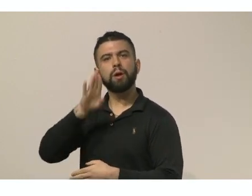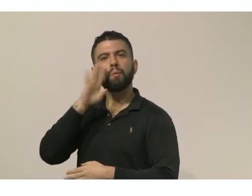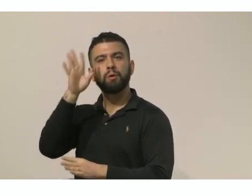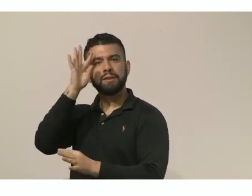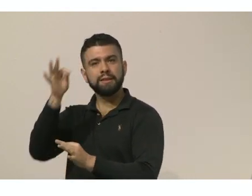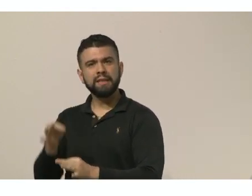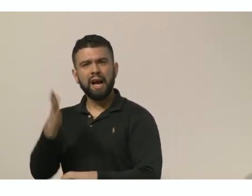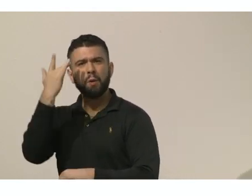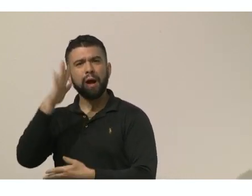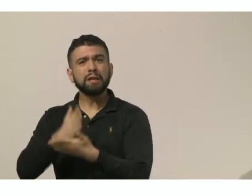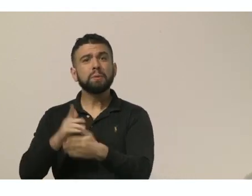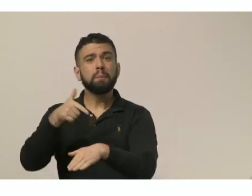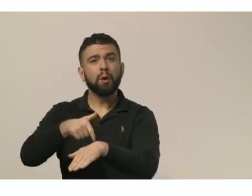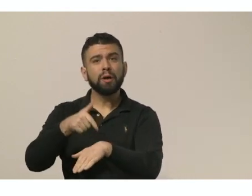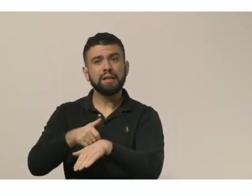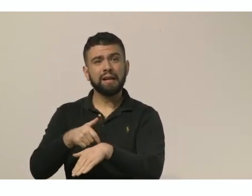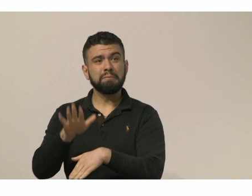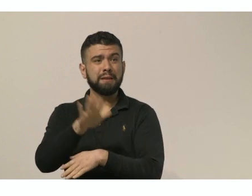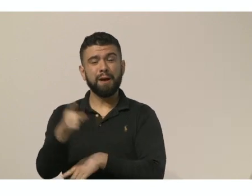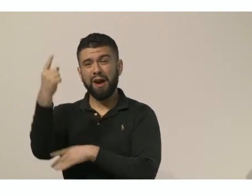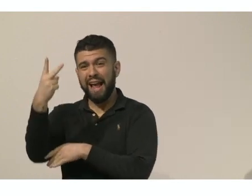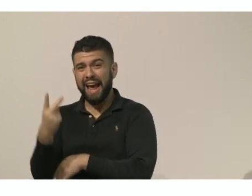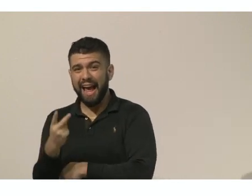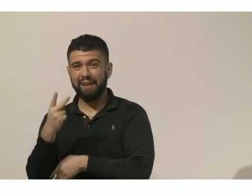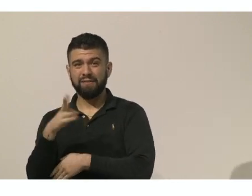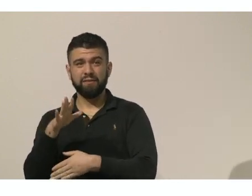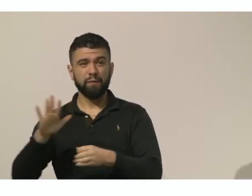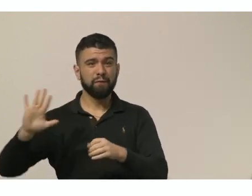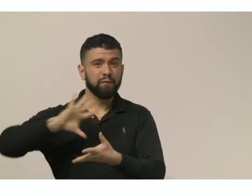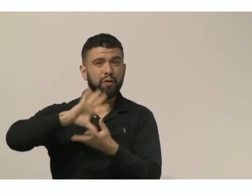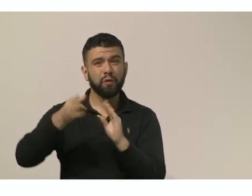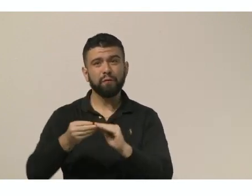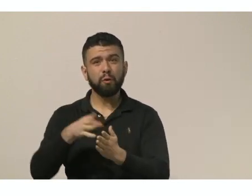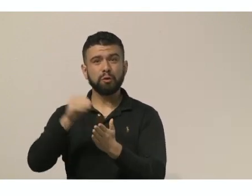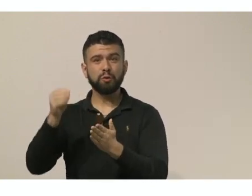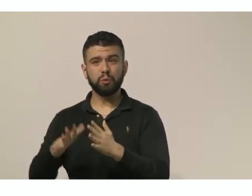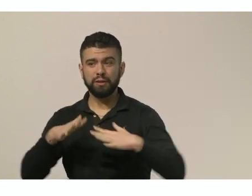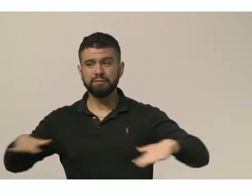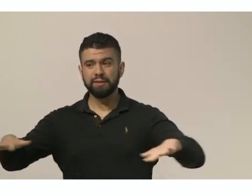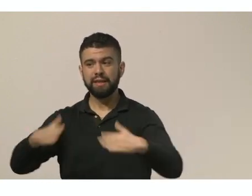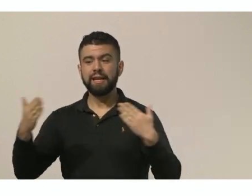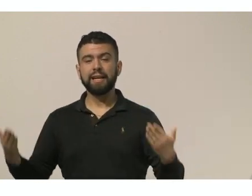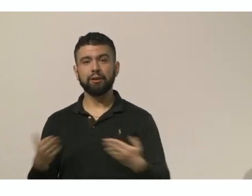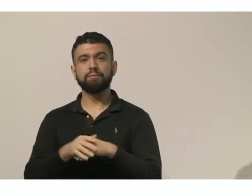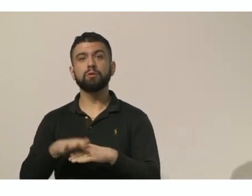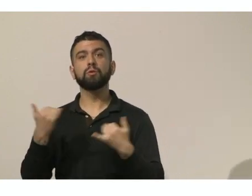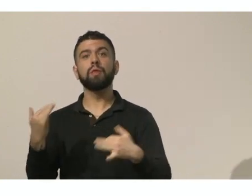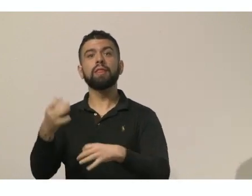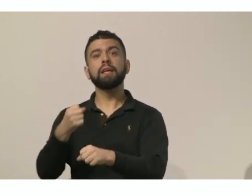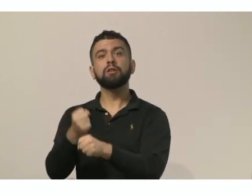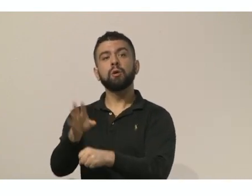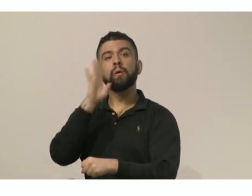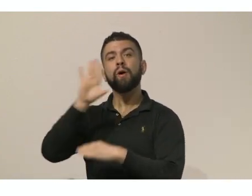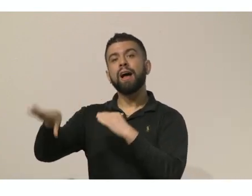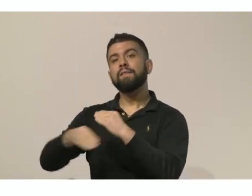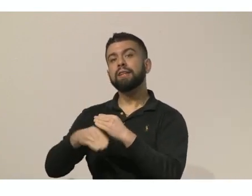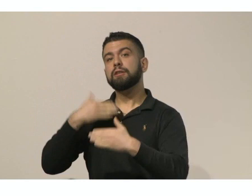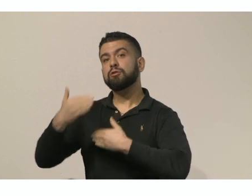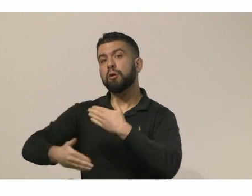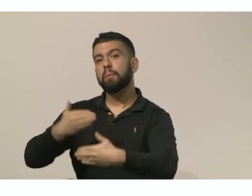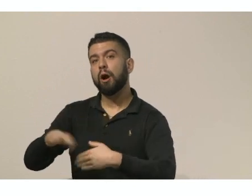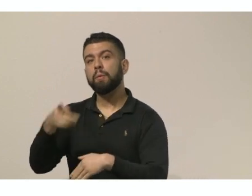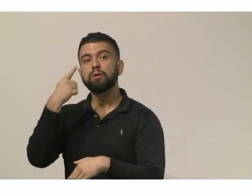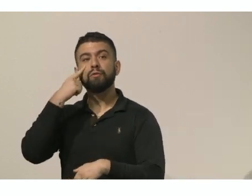challenges than full-time students. This year, we will also see additional progress made on the recommendations of the